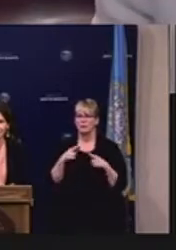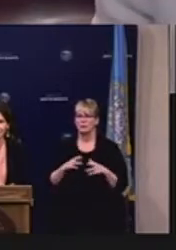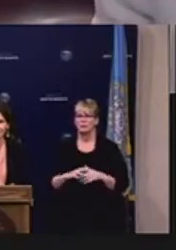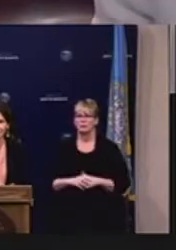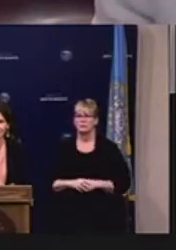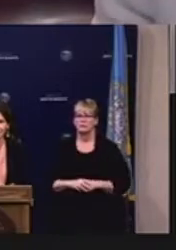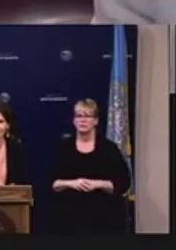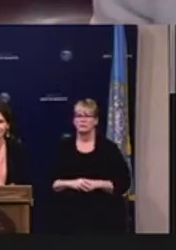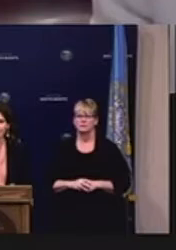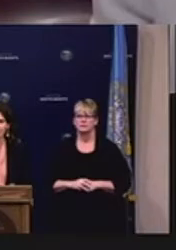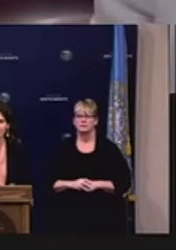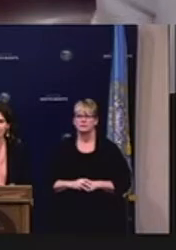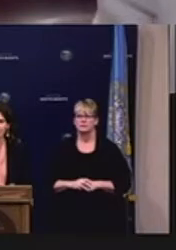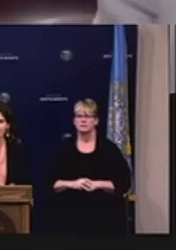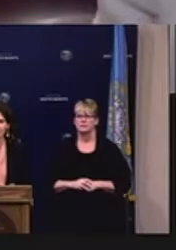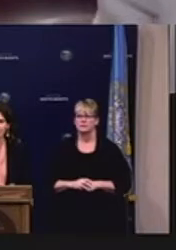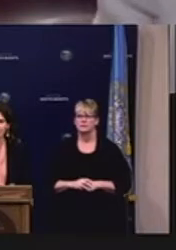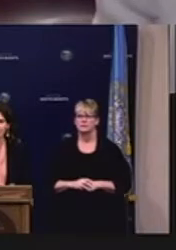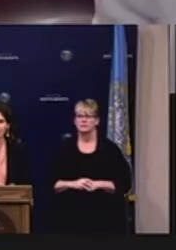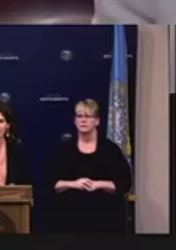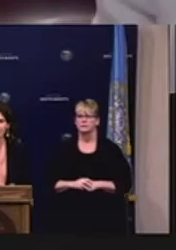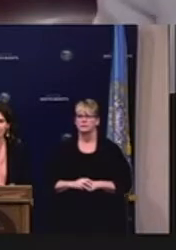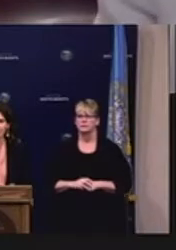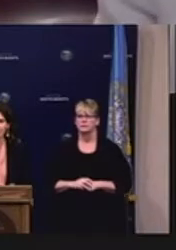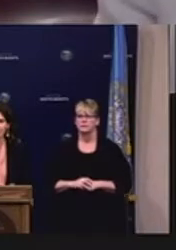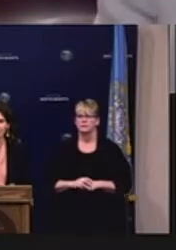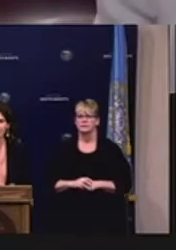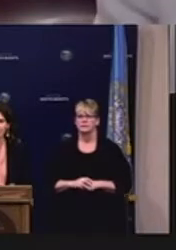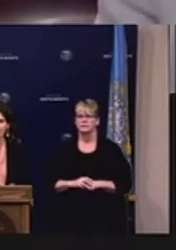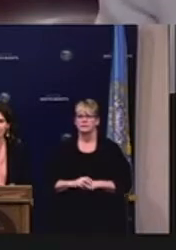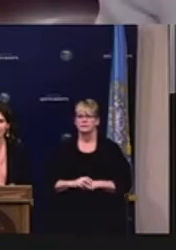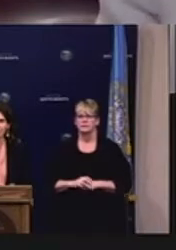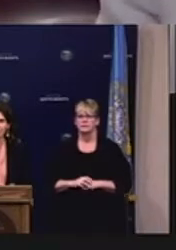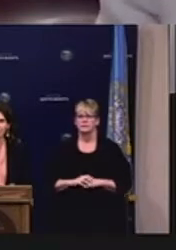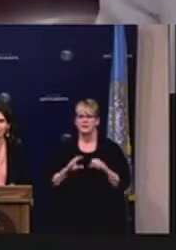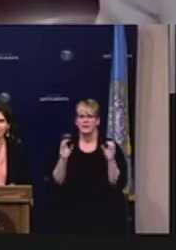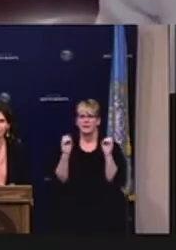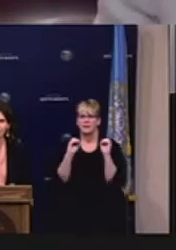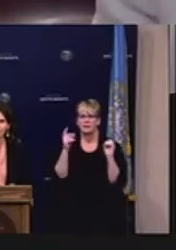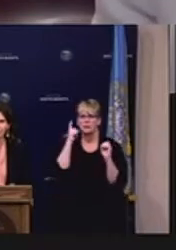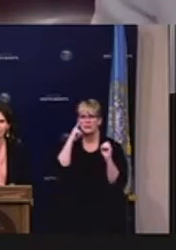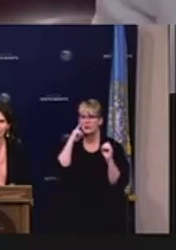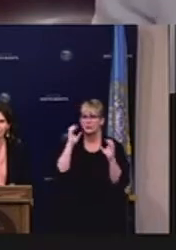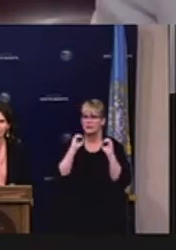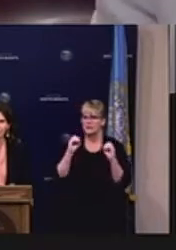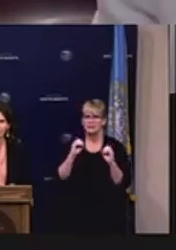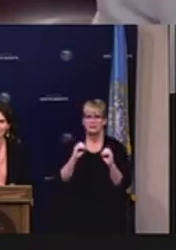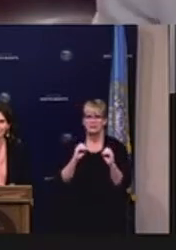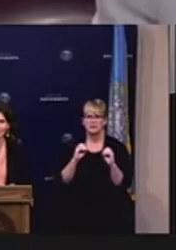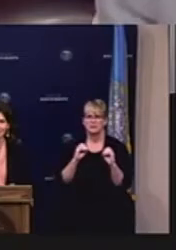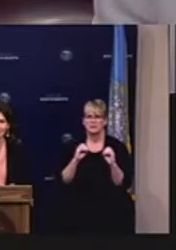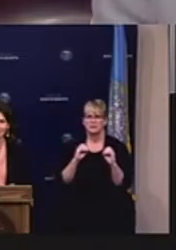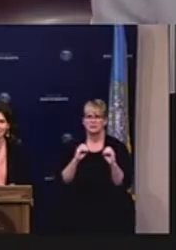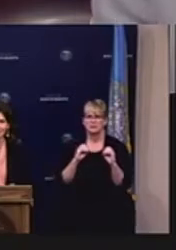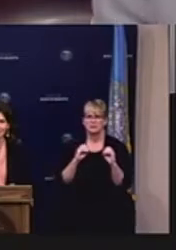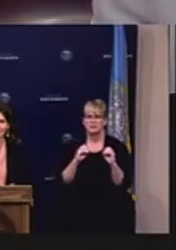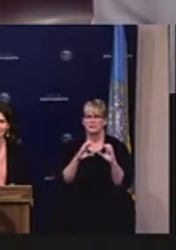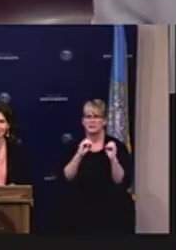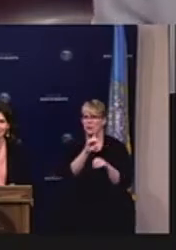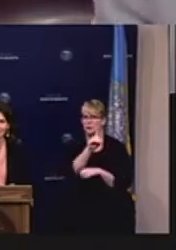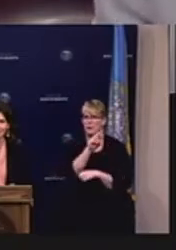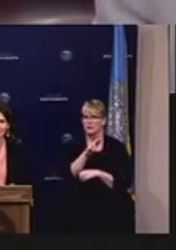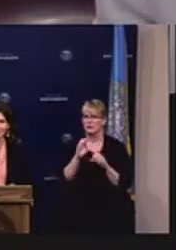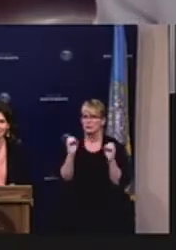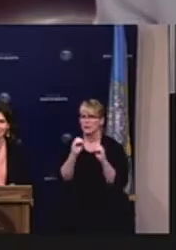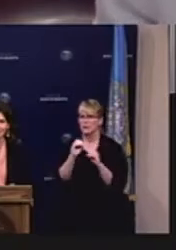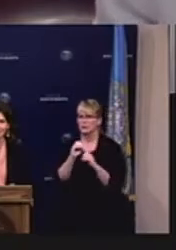So what we're trying to do is a double-blinded, randomized, controlled trial, which is really the gold